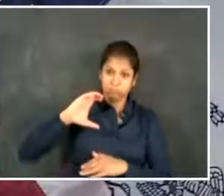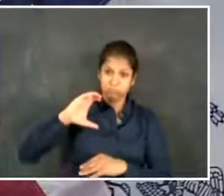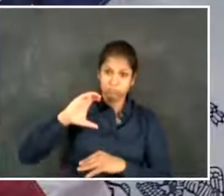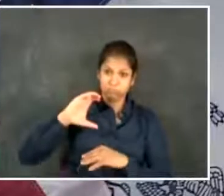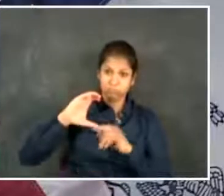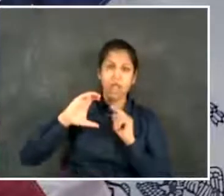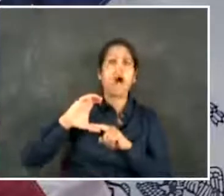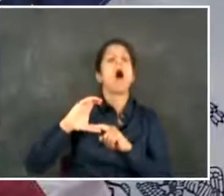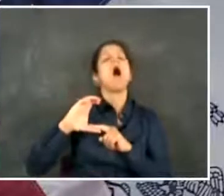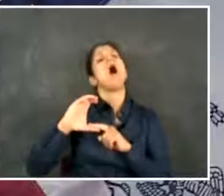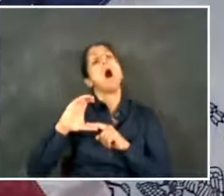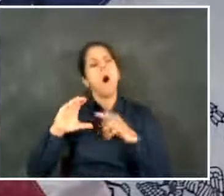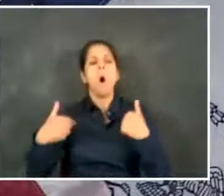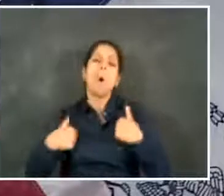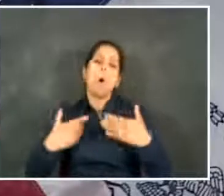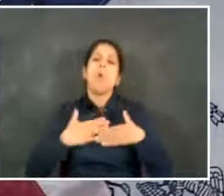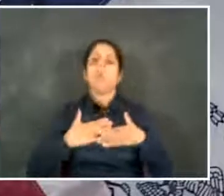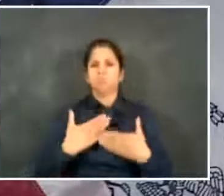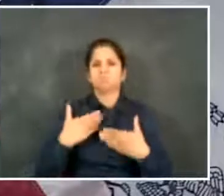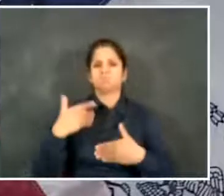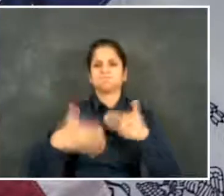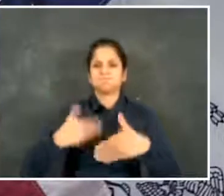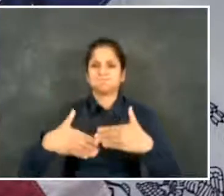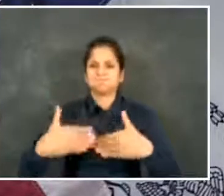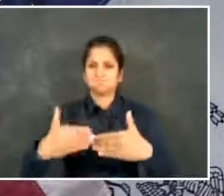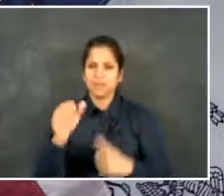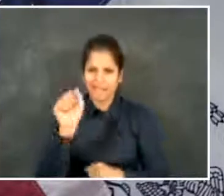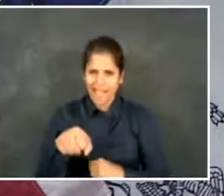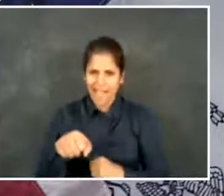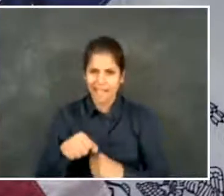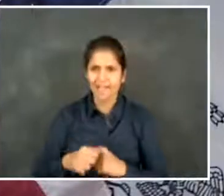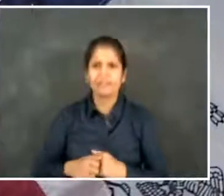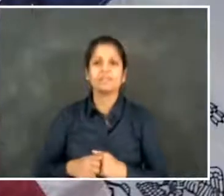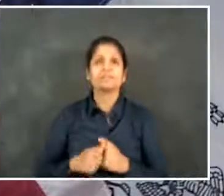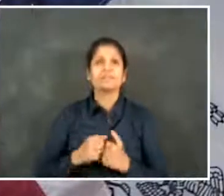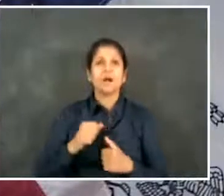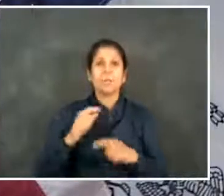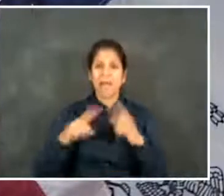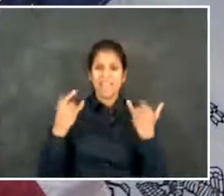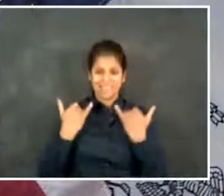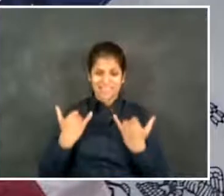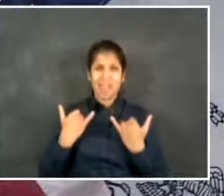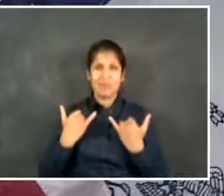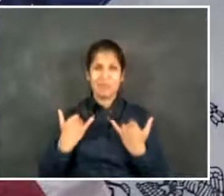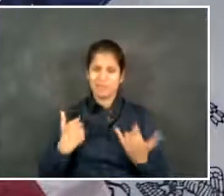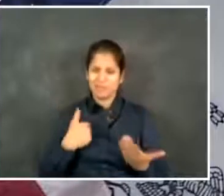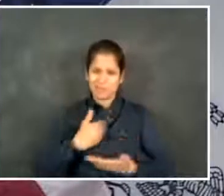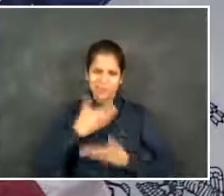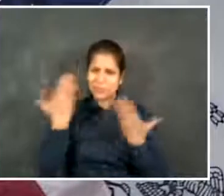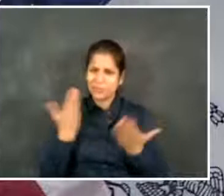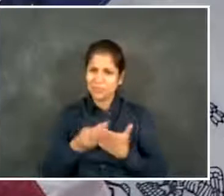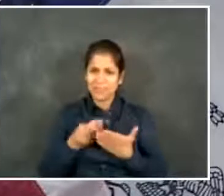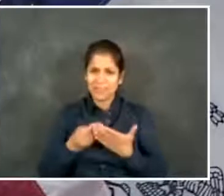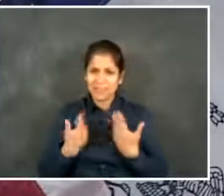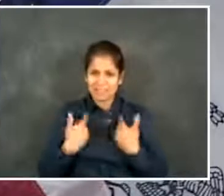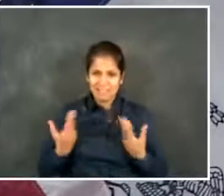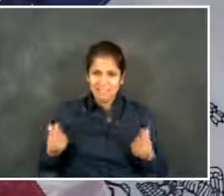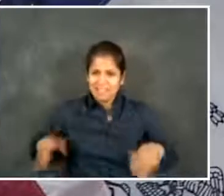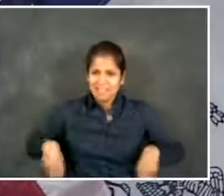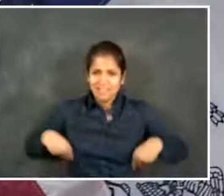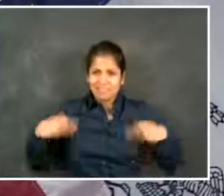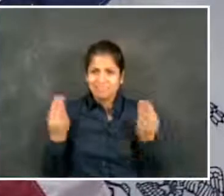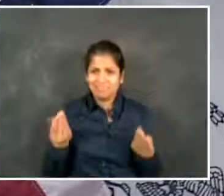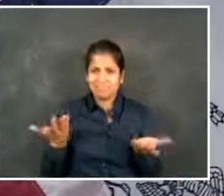And so we have to be clear that right now we just do not have the money to do anything like we've ever done previously with summer